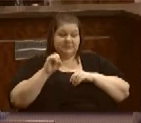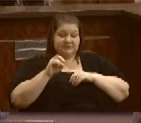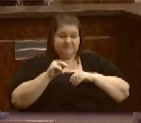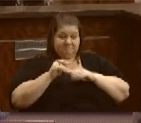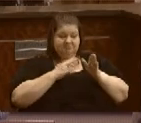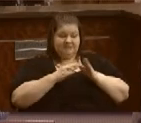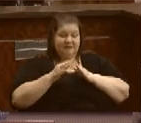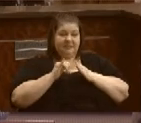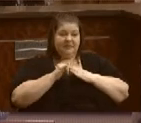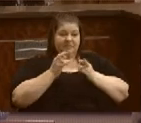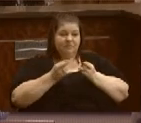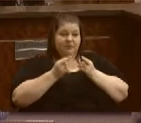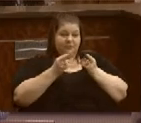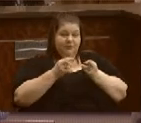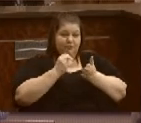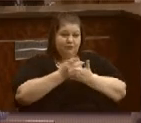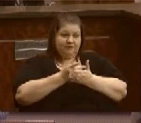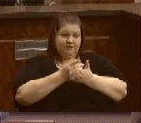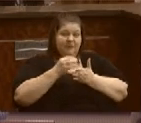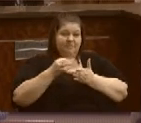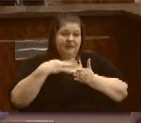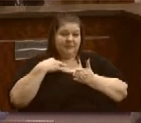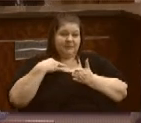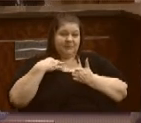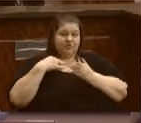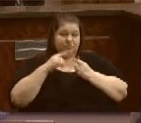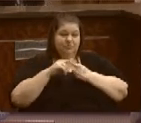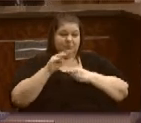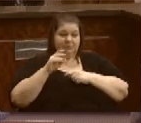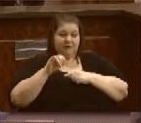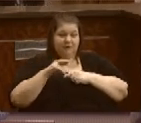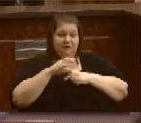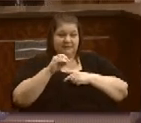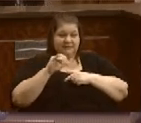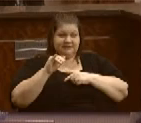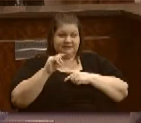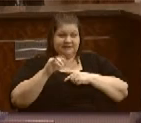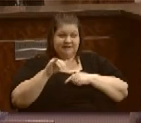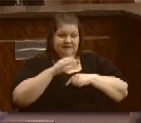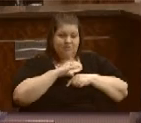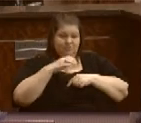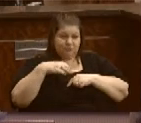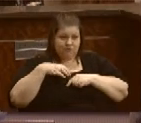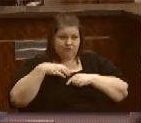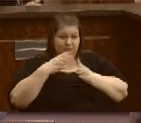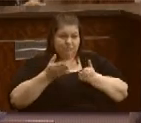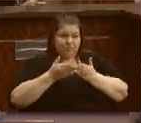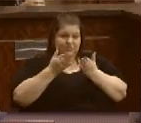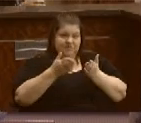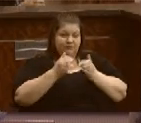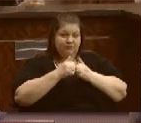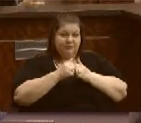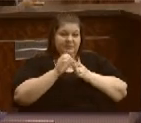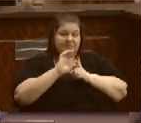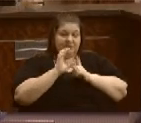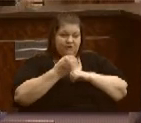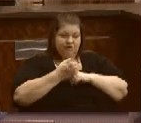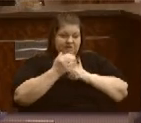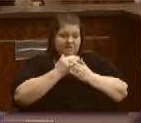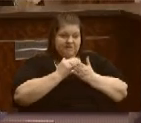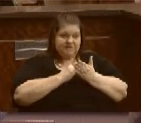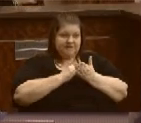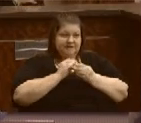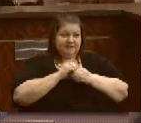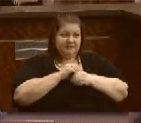Commission recommend approval of the application to the Mayor and City Council as presented with the conditions listed in the technical